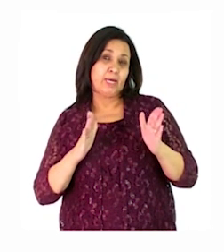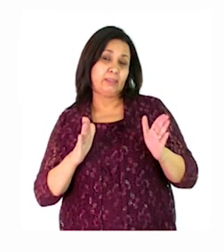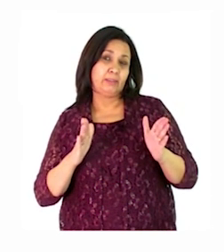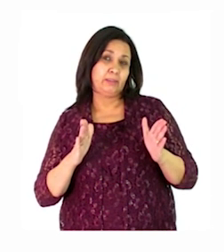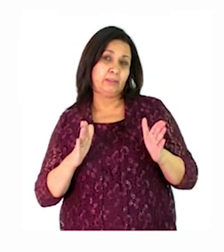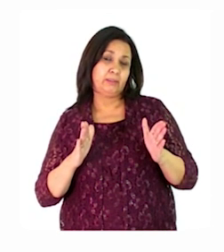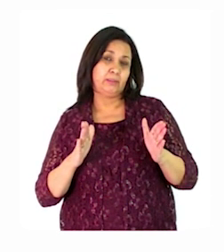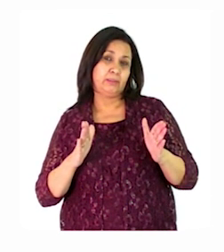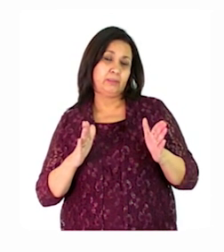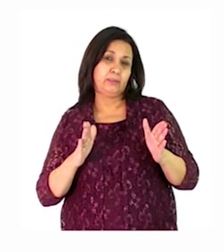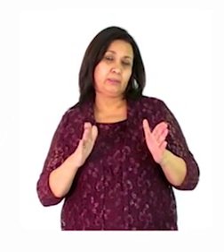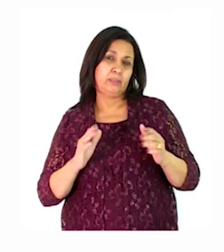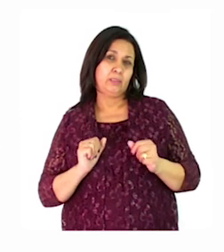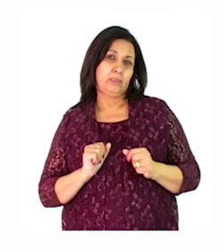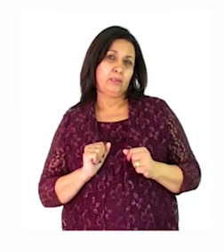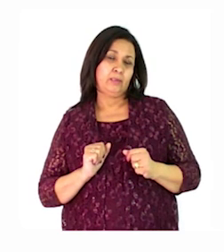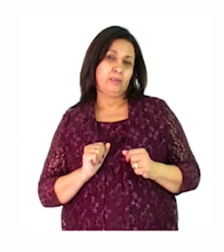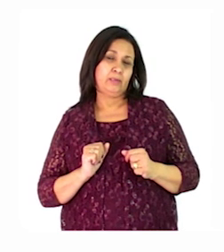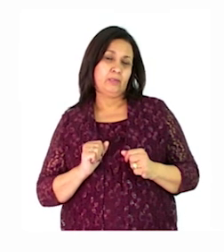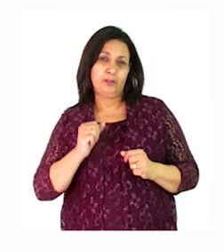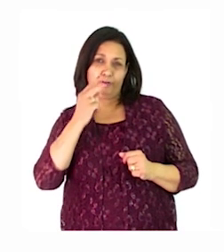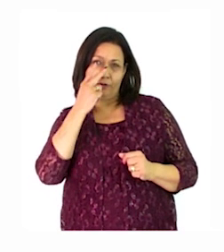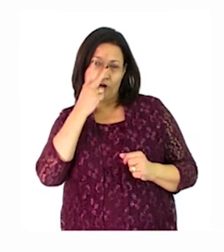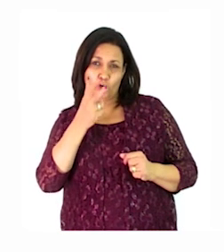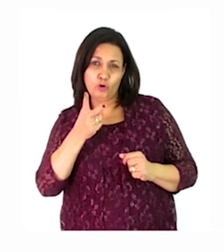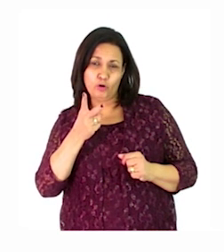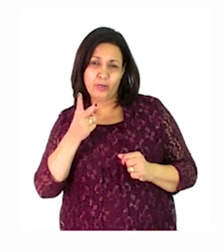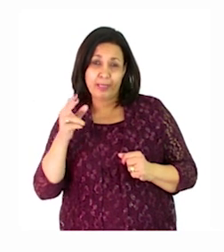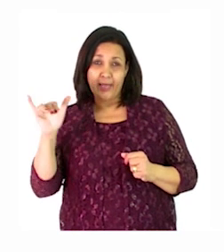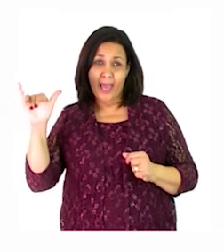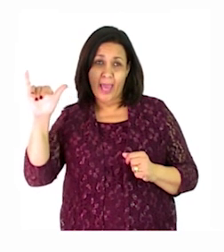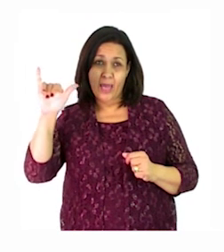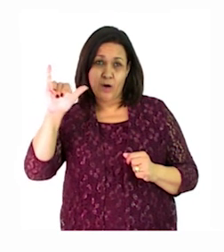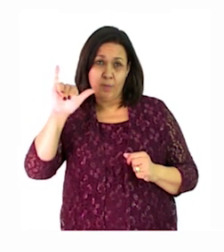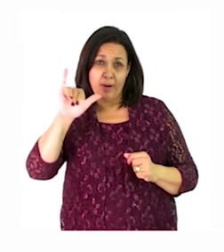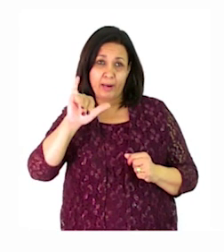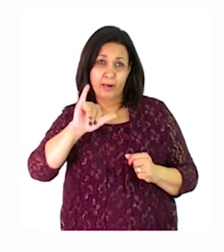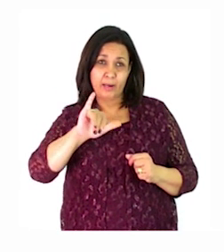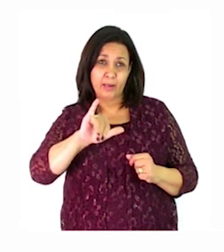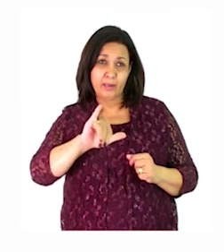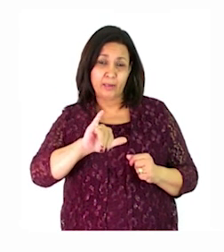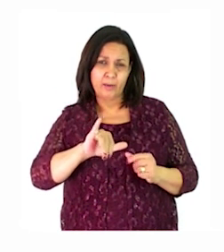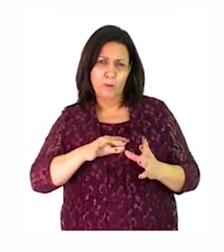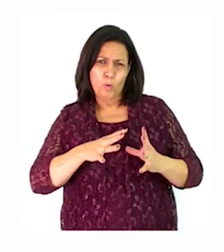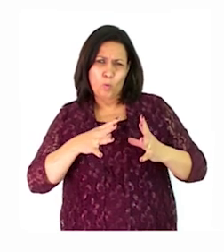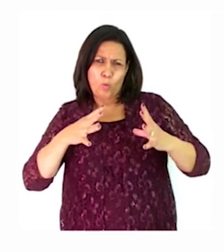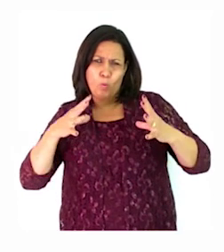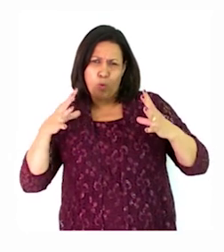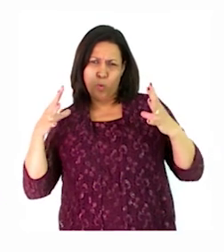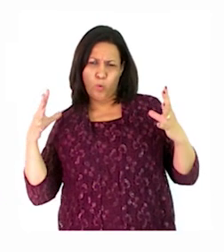just give you a clue. If you look at the aeroplane, wow, it's huge,